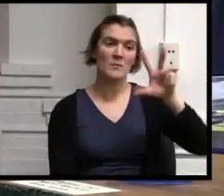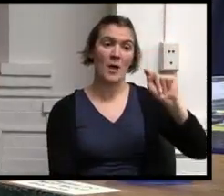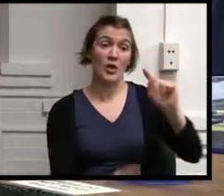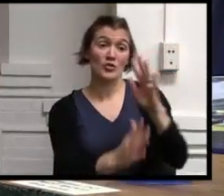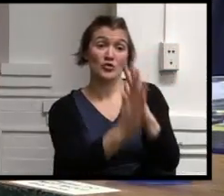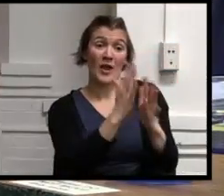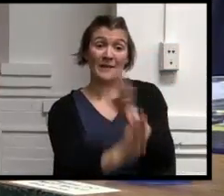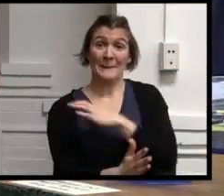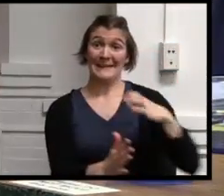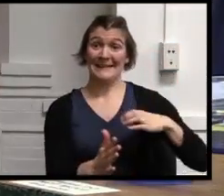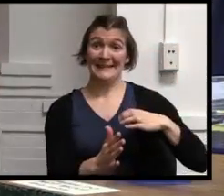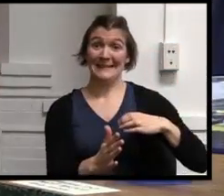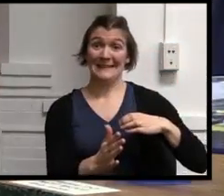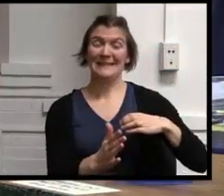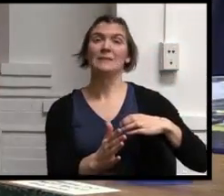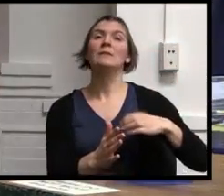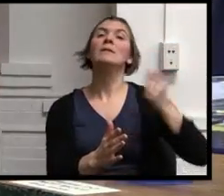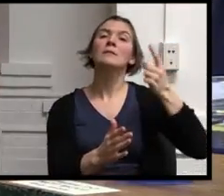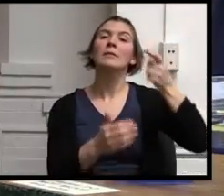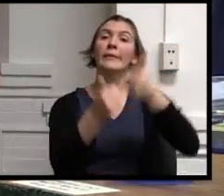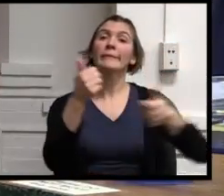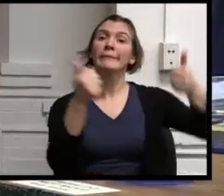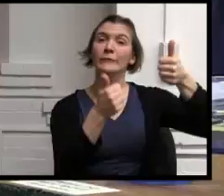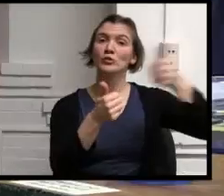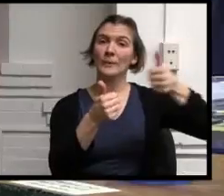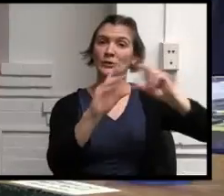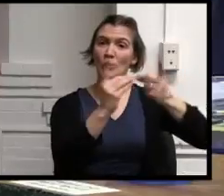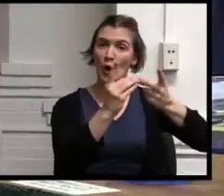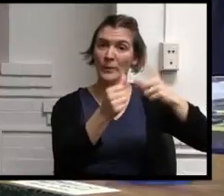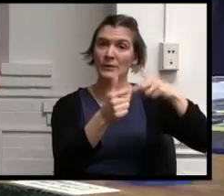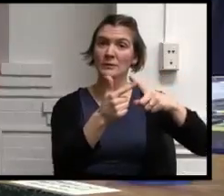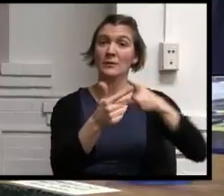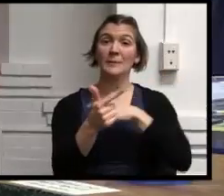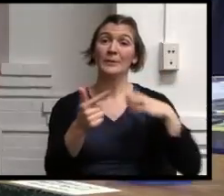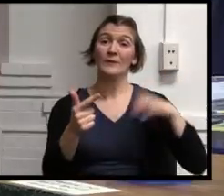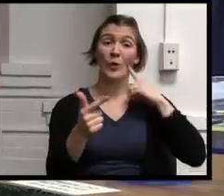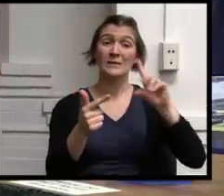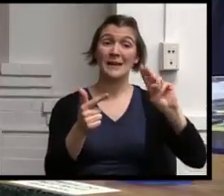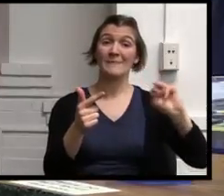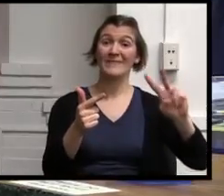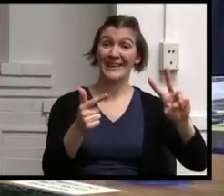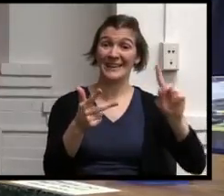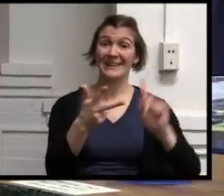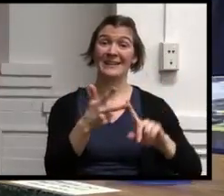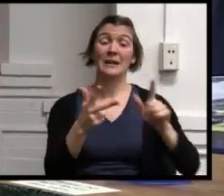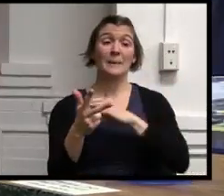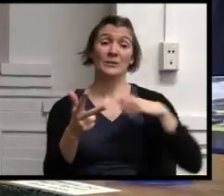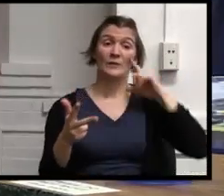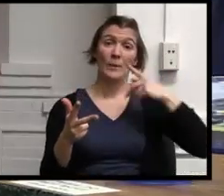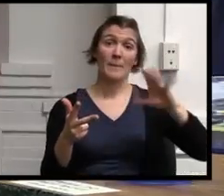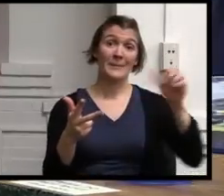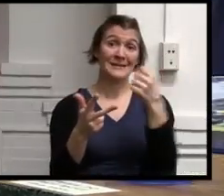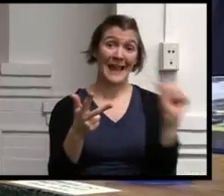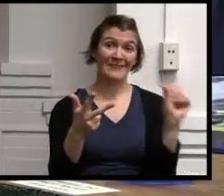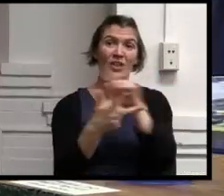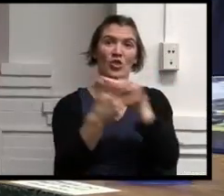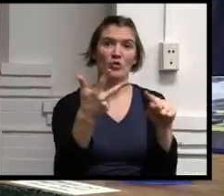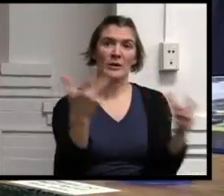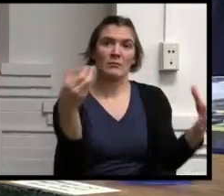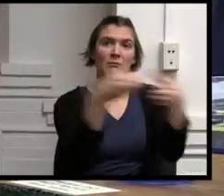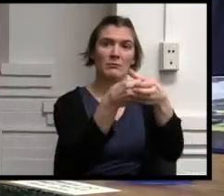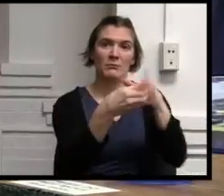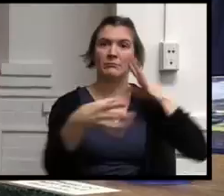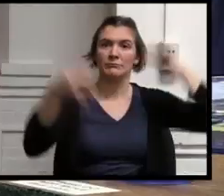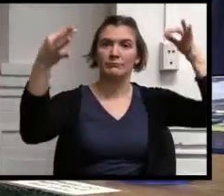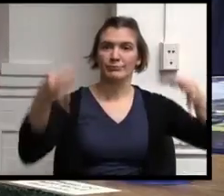Traffic Committee, made up of the Secretary of Transportation, Commissioner of Motor Vehicles, and Commissioner of Public Safety. They are the ones who will